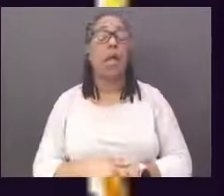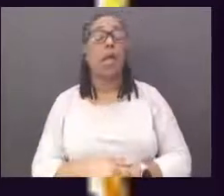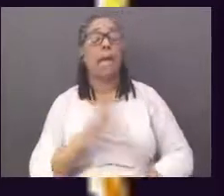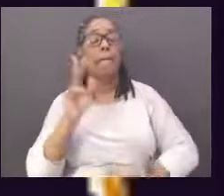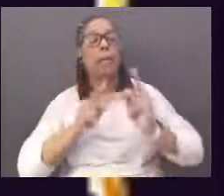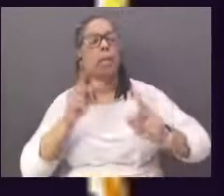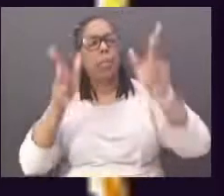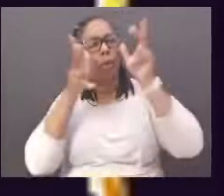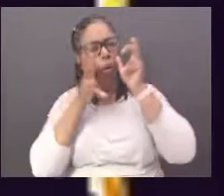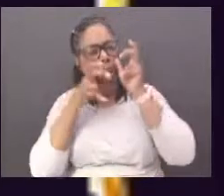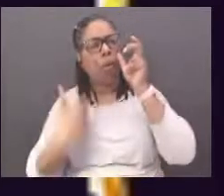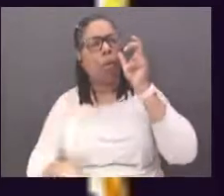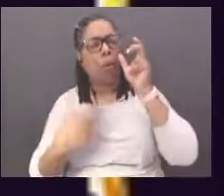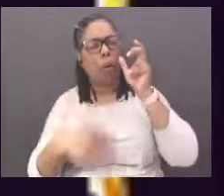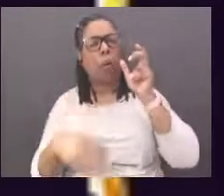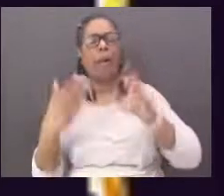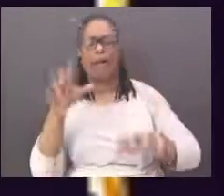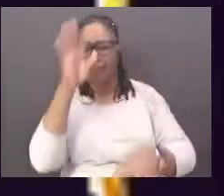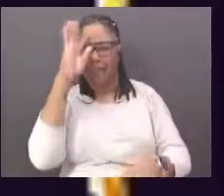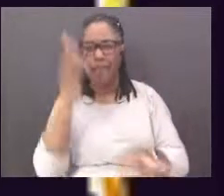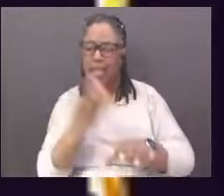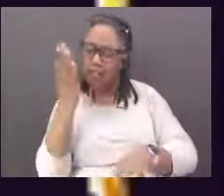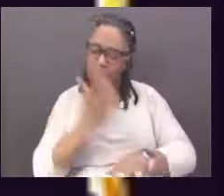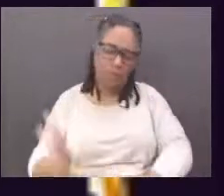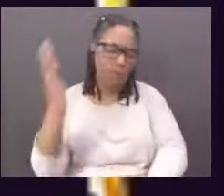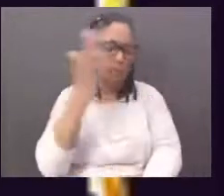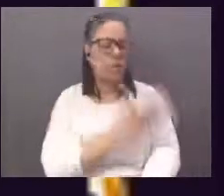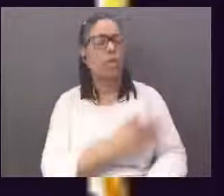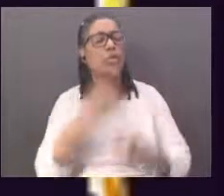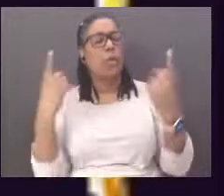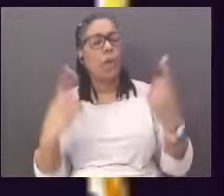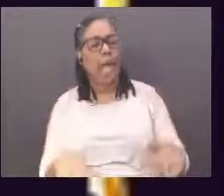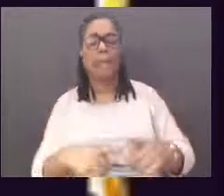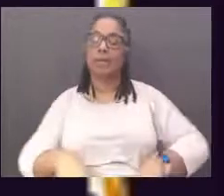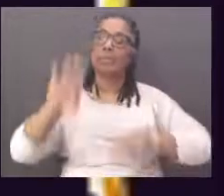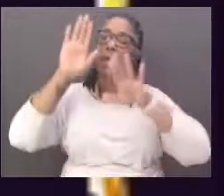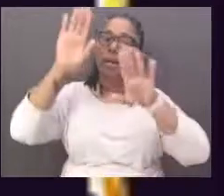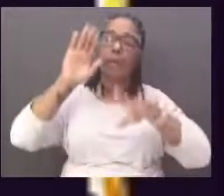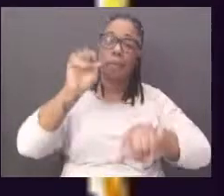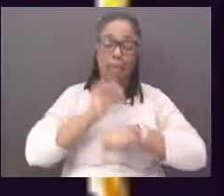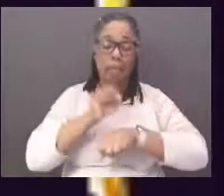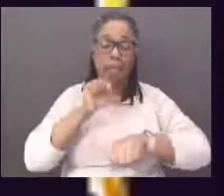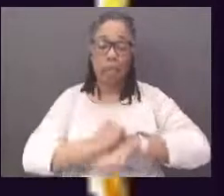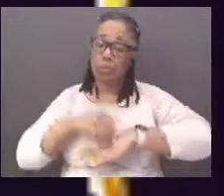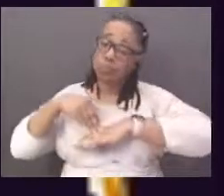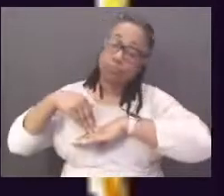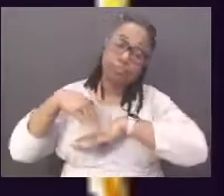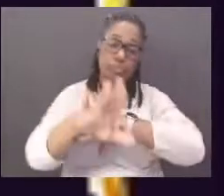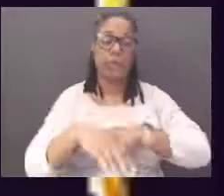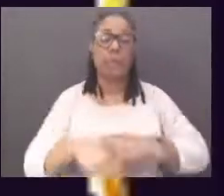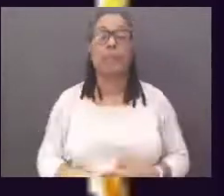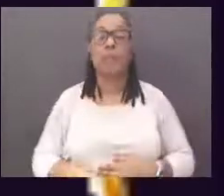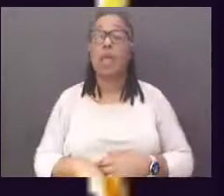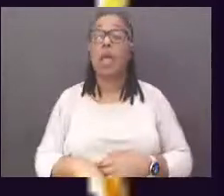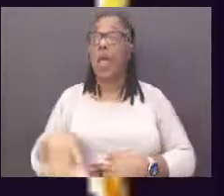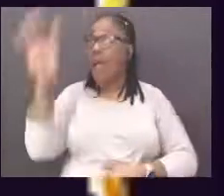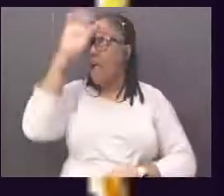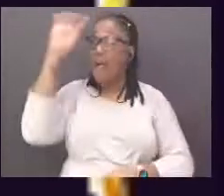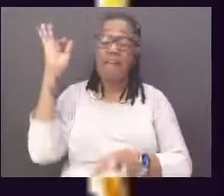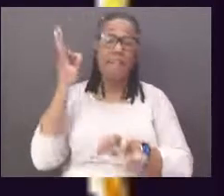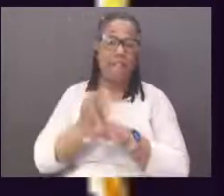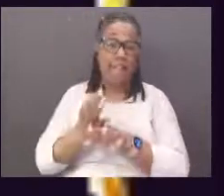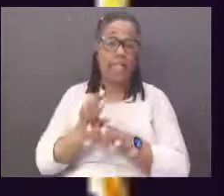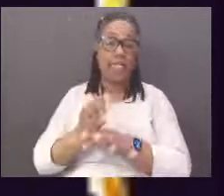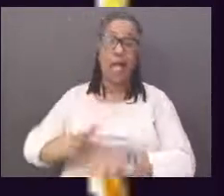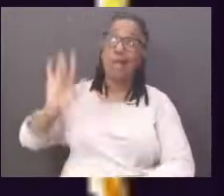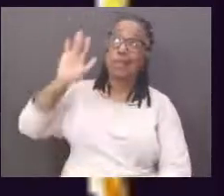needed to release miracles in their midst. Faith moves God. He cannot and will not move in our lives